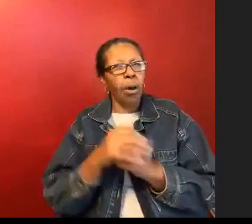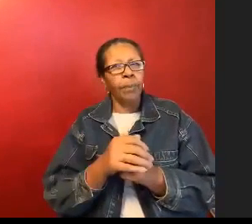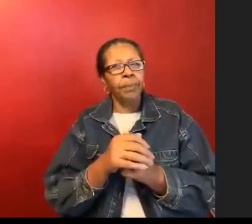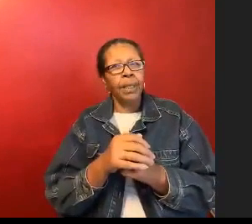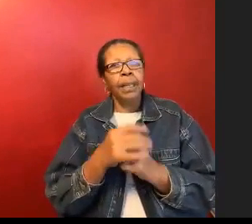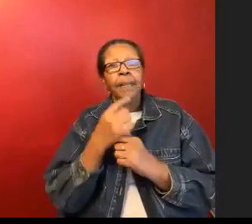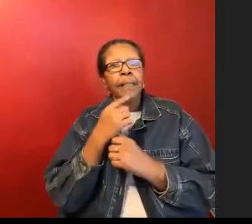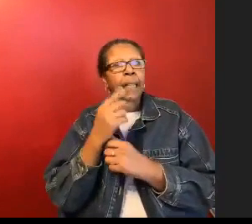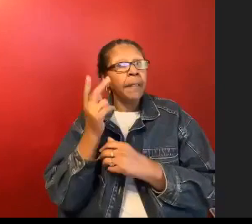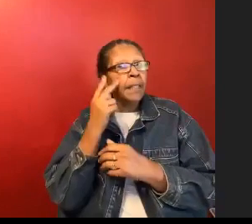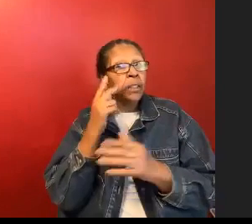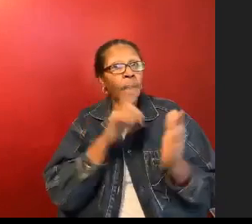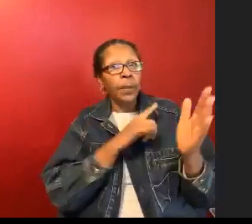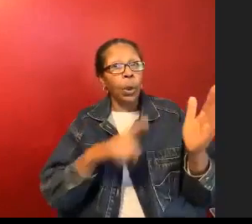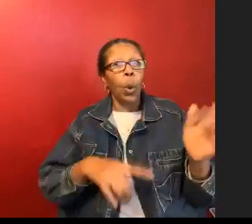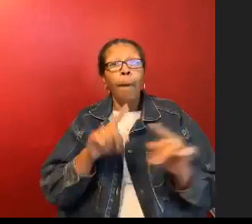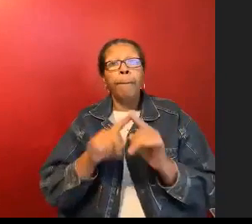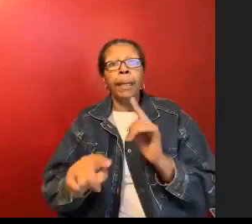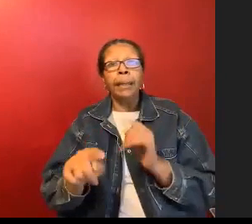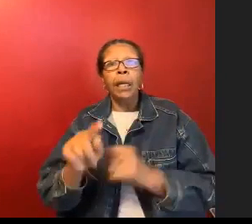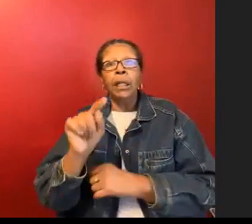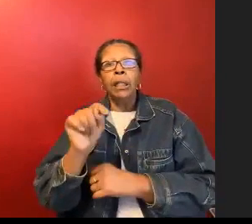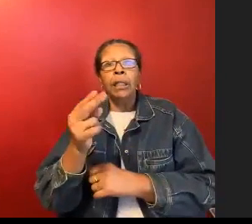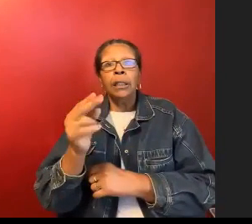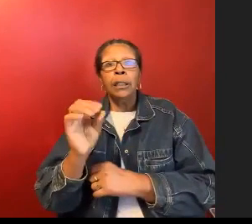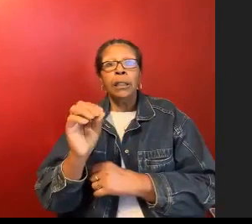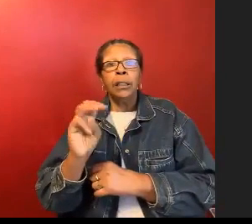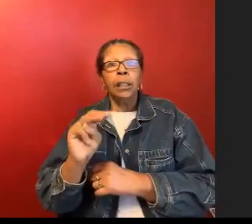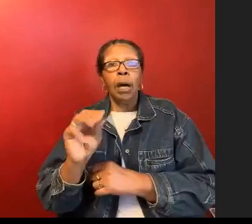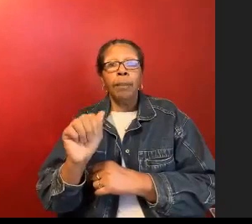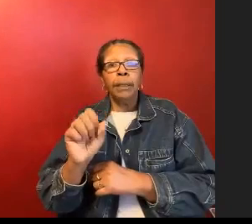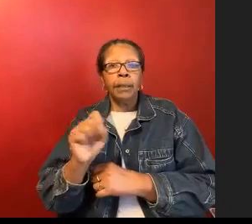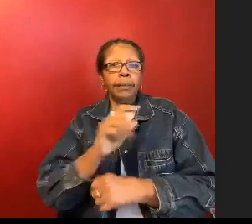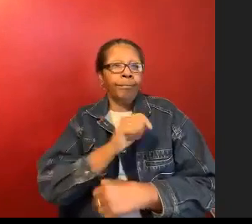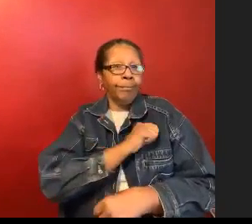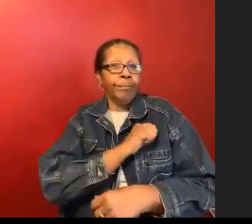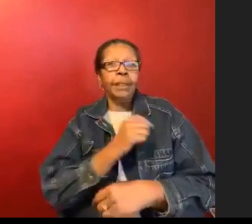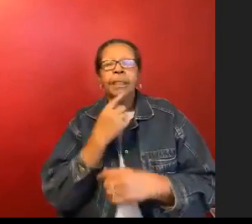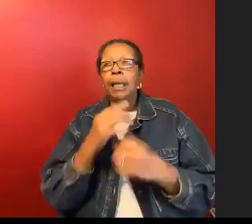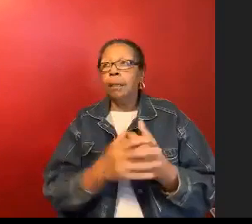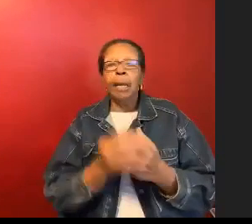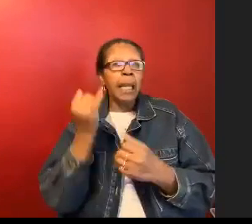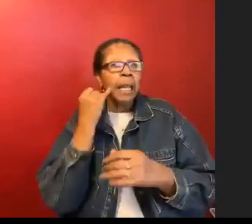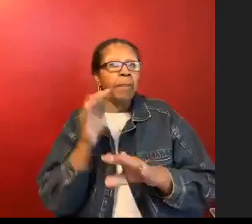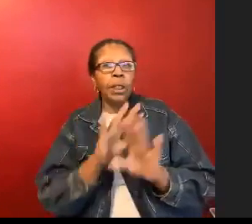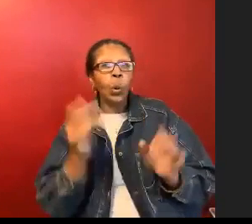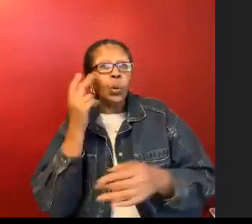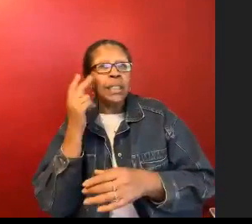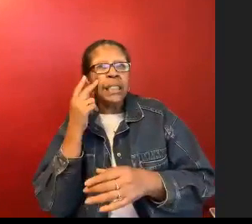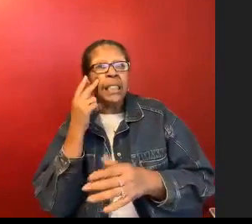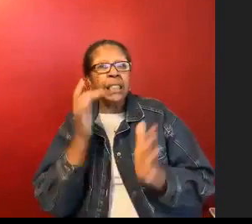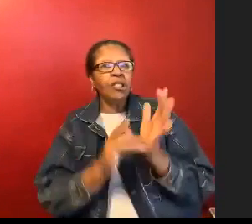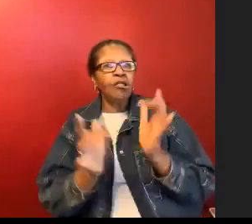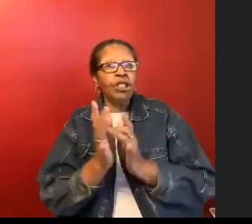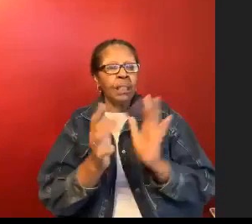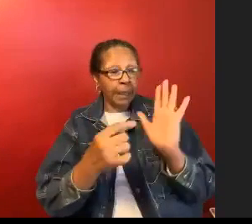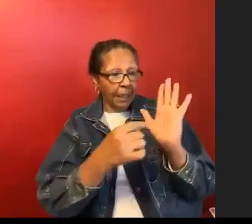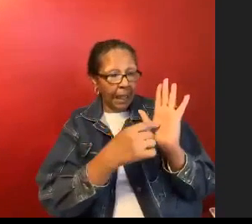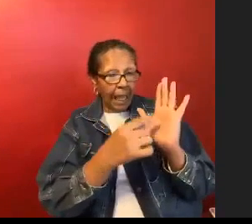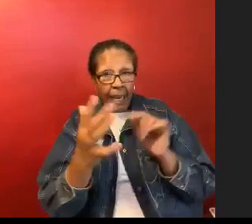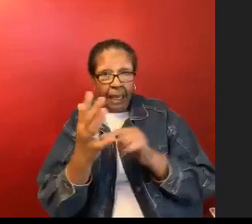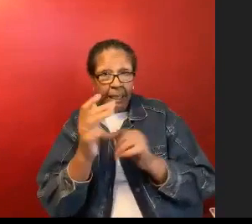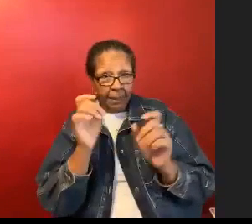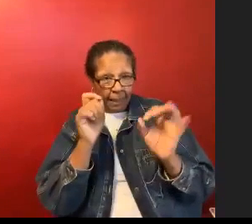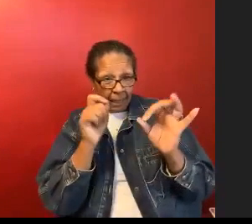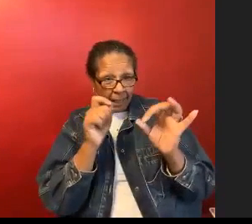to them, unless I see the mark of the nails in his hands and put my finger in